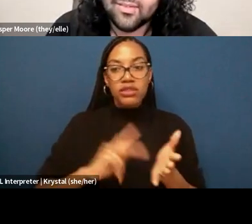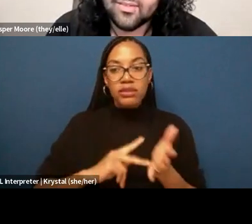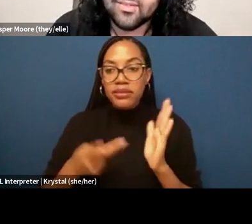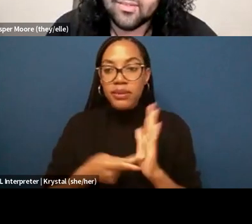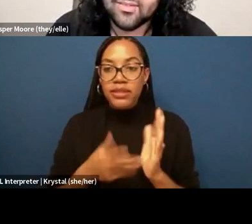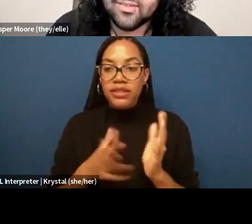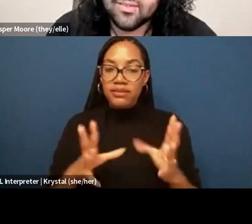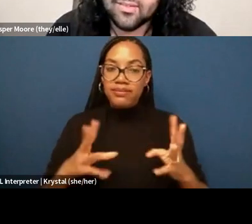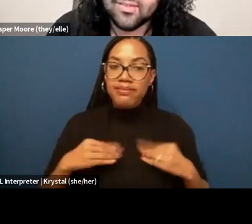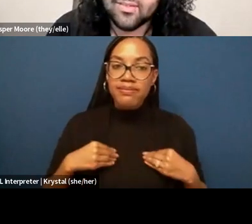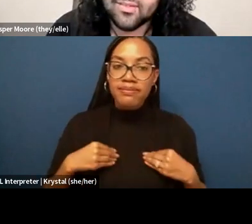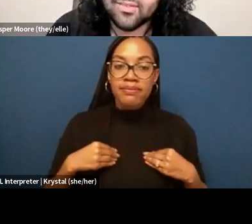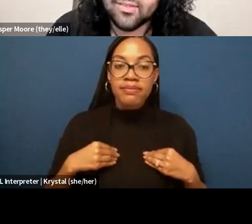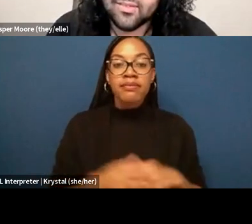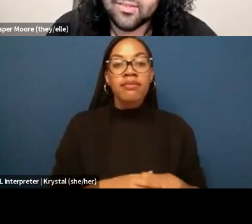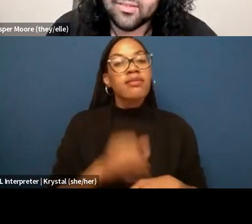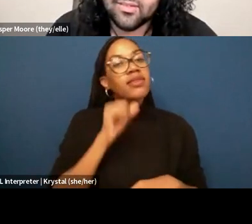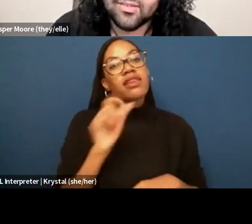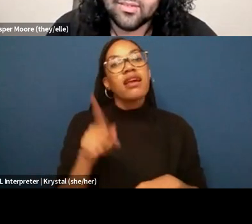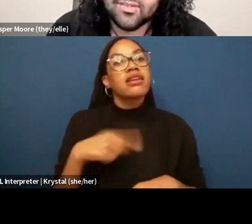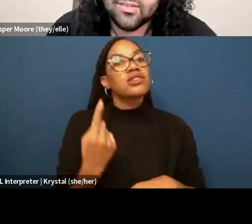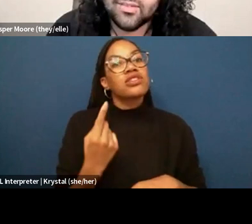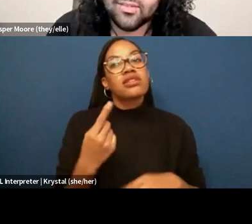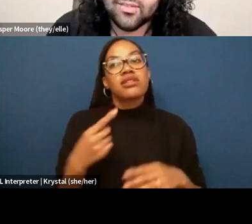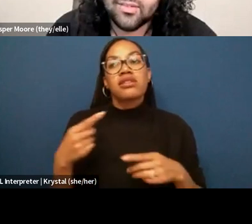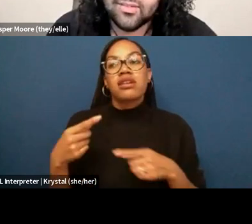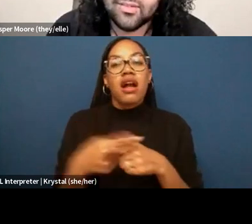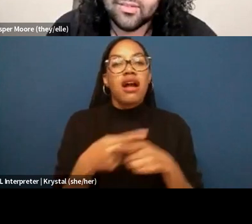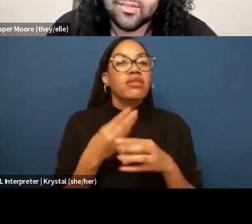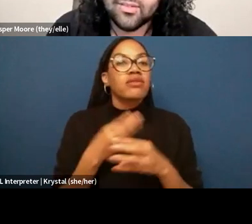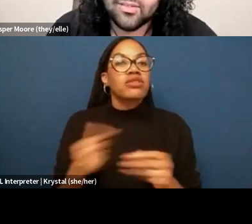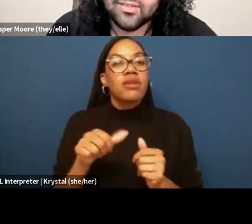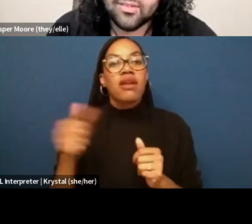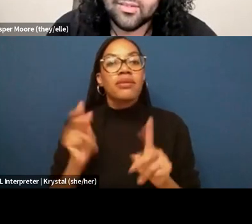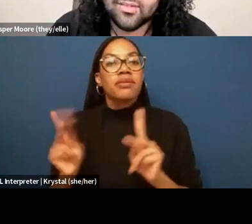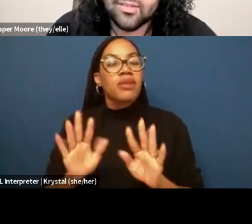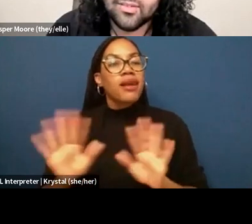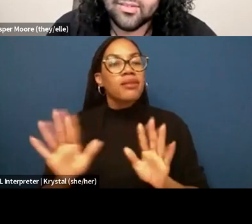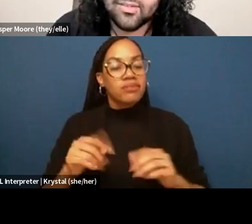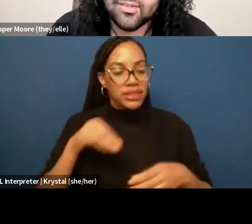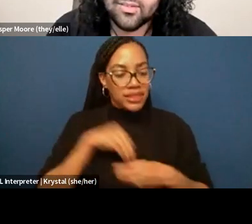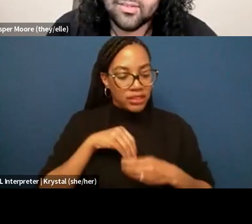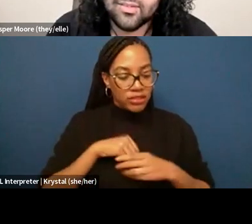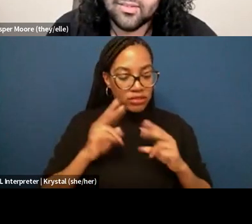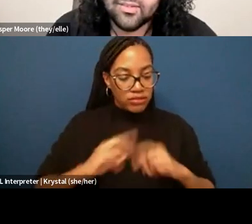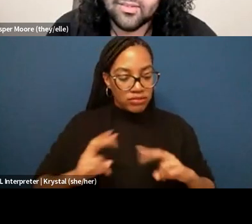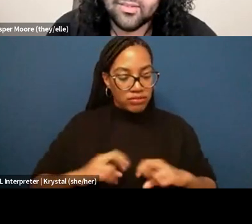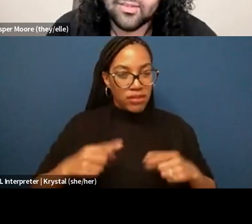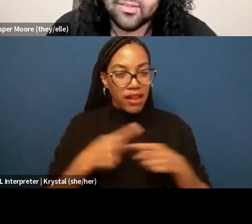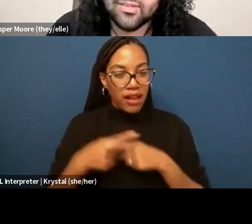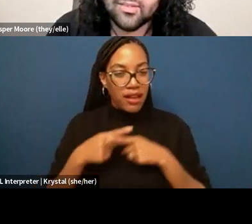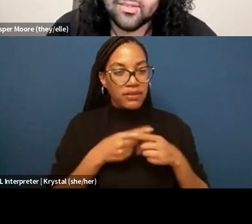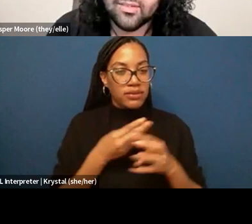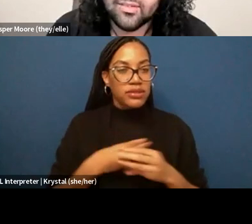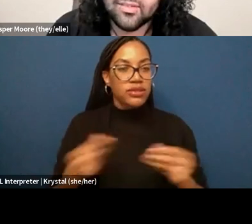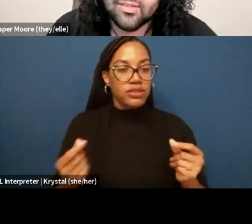and not simply conflict resolution with others, but internal conflict resolution.